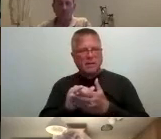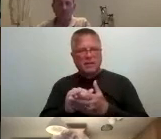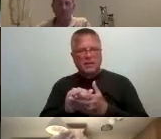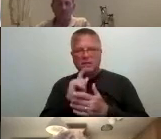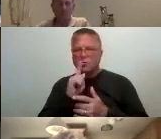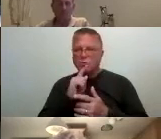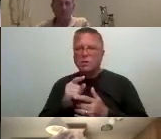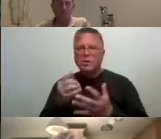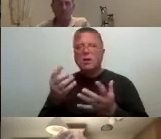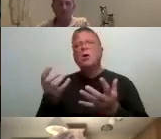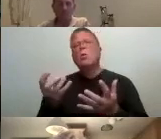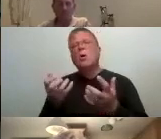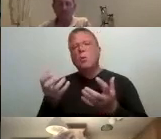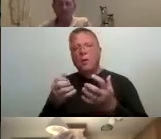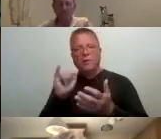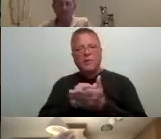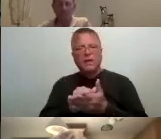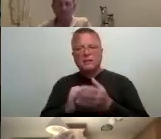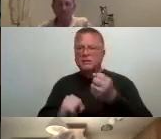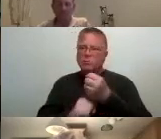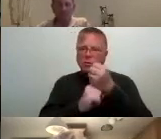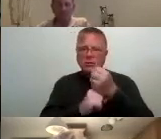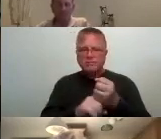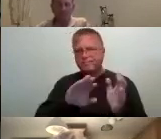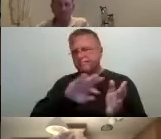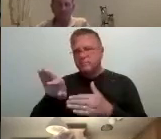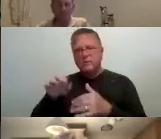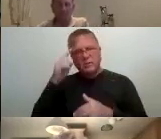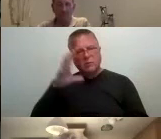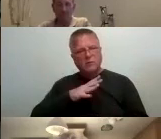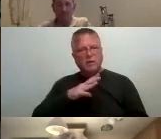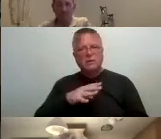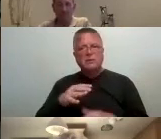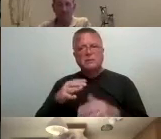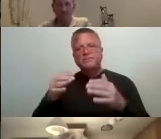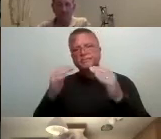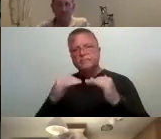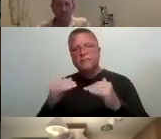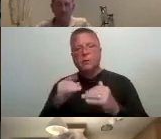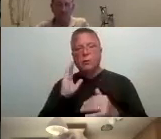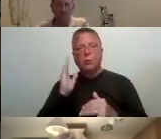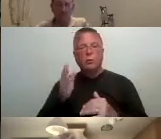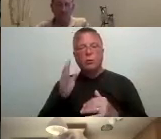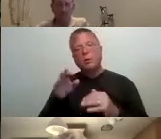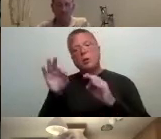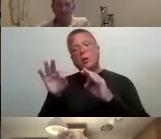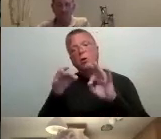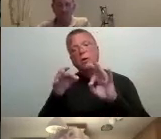really heroically arguing in favor of that one. So I think we're good on that. We will look at